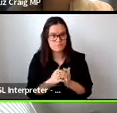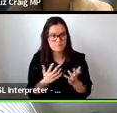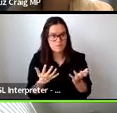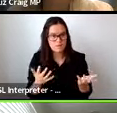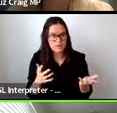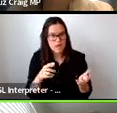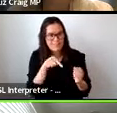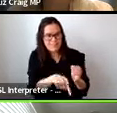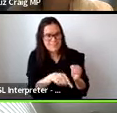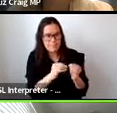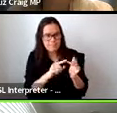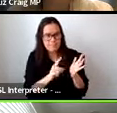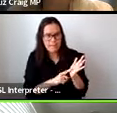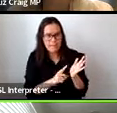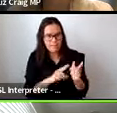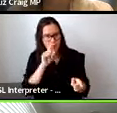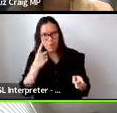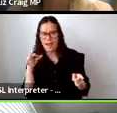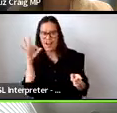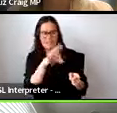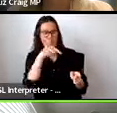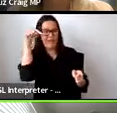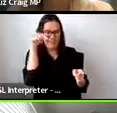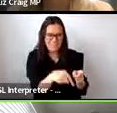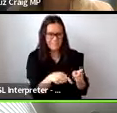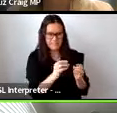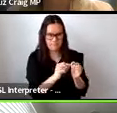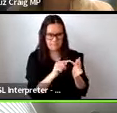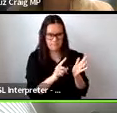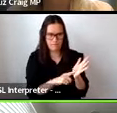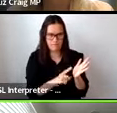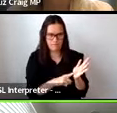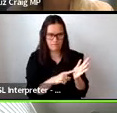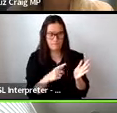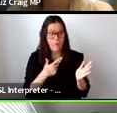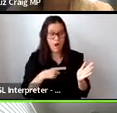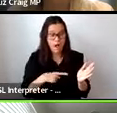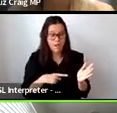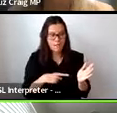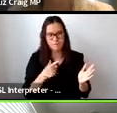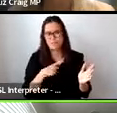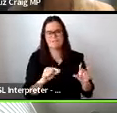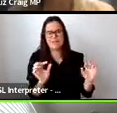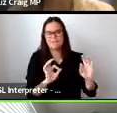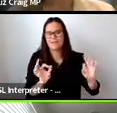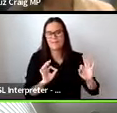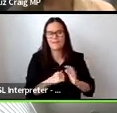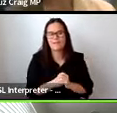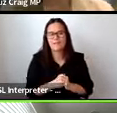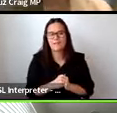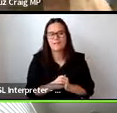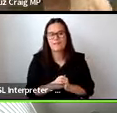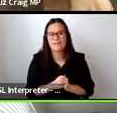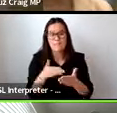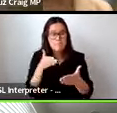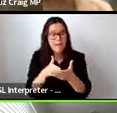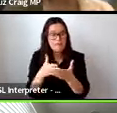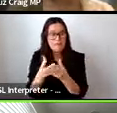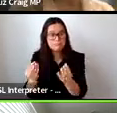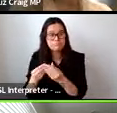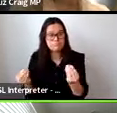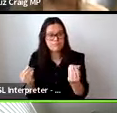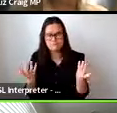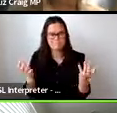this bill. You can't afford this bill because it does nothing to actually tear down barriers facing people